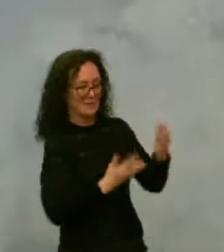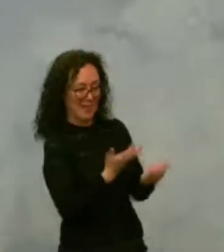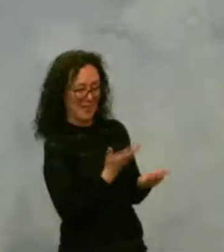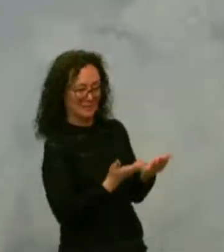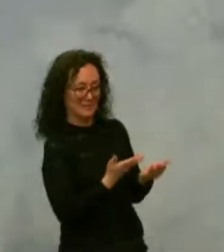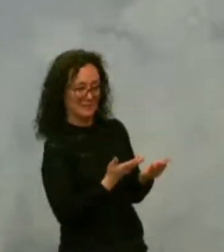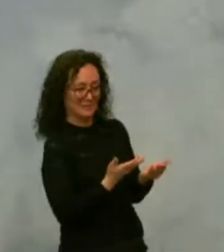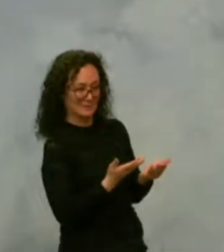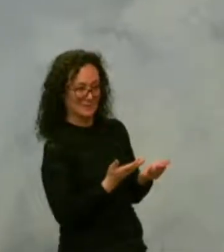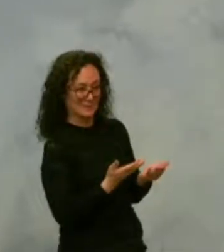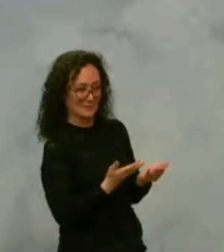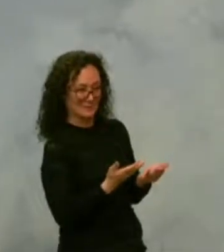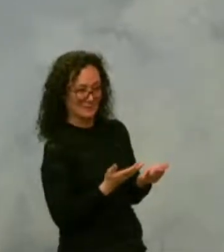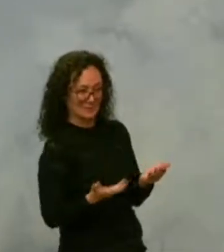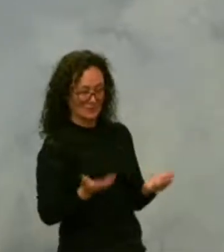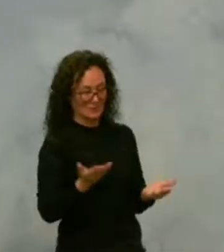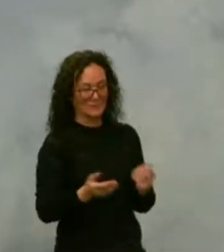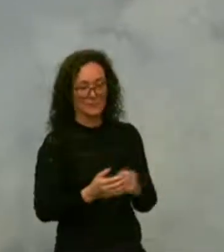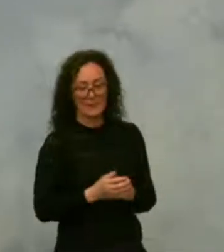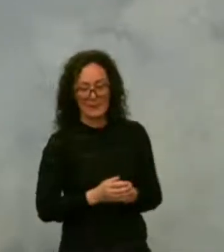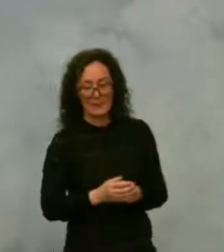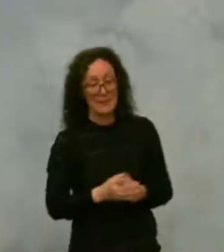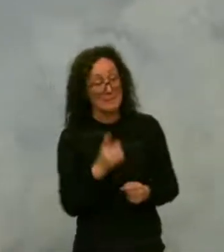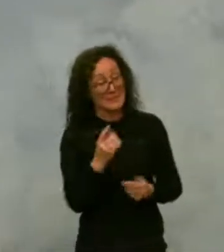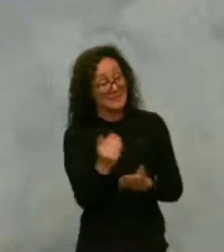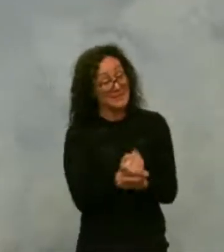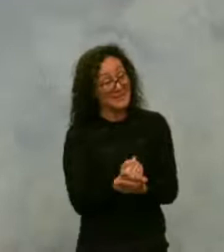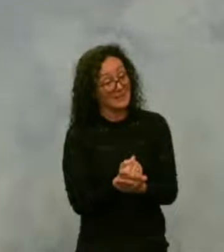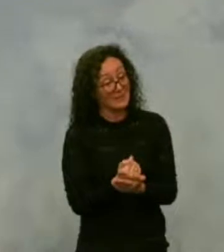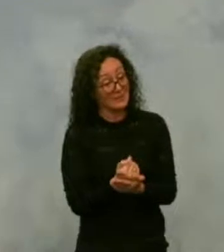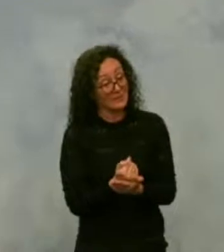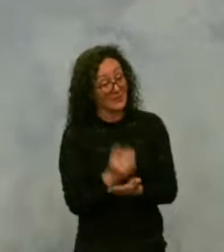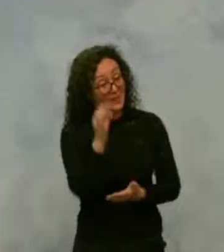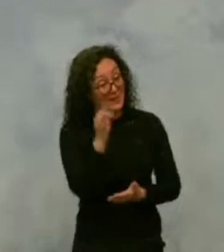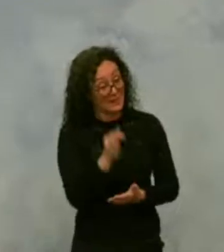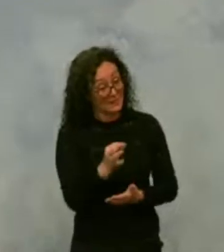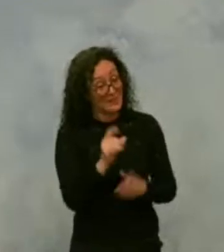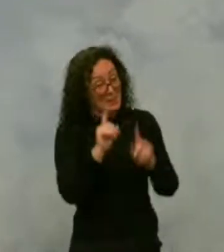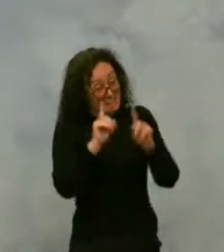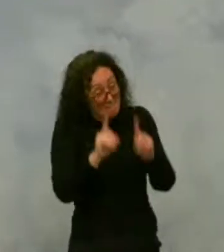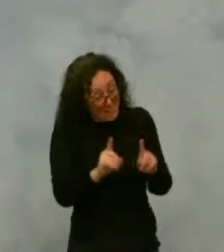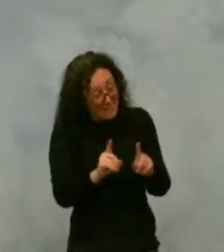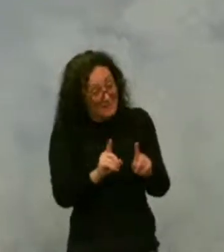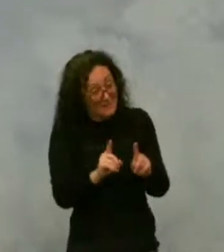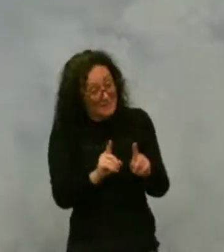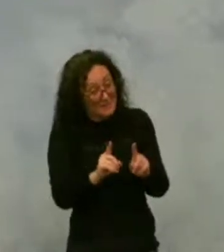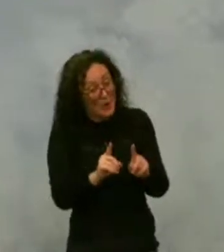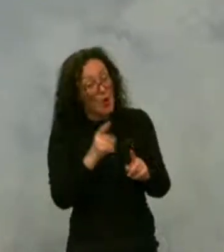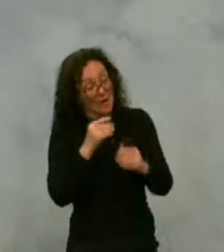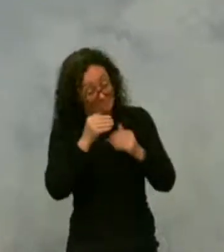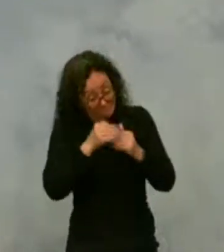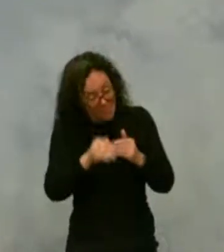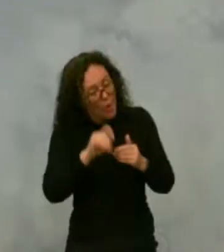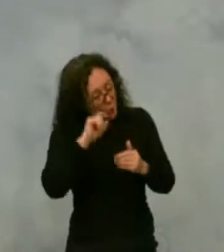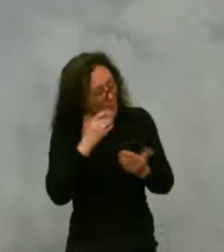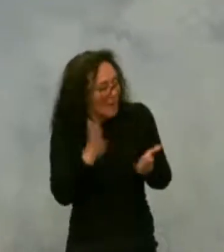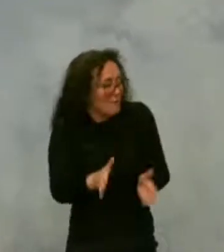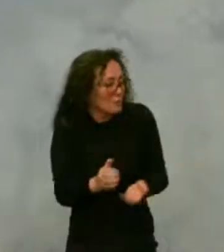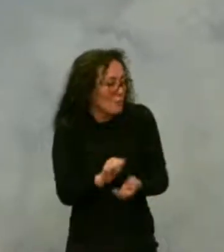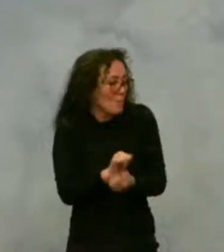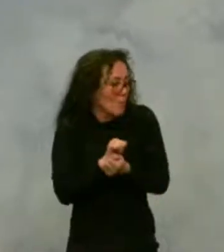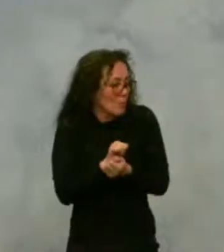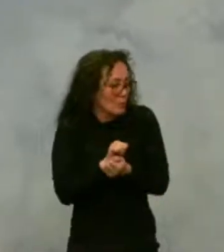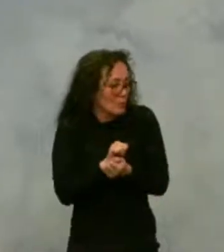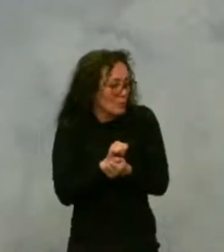borrowing. Again, that gives us a one-off saving in interest, but we will require to take that borrowing in due course. And that underspend